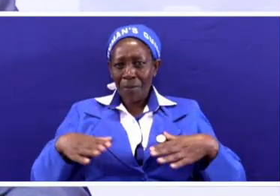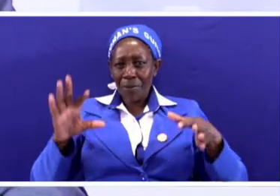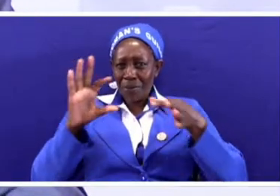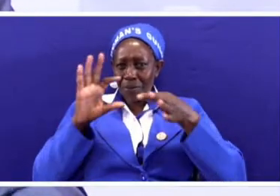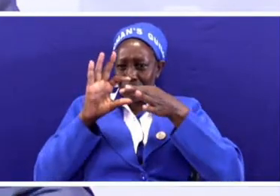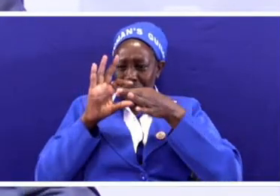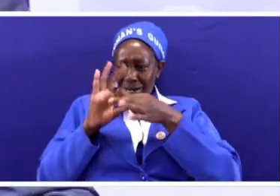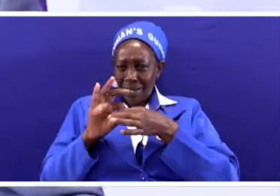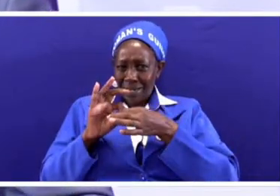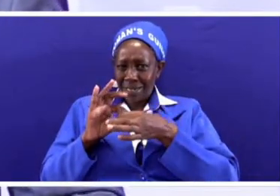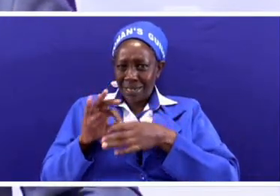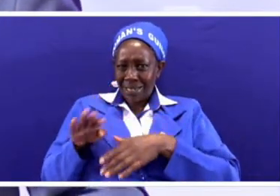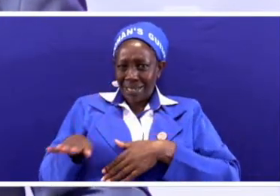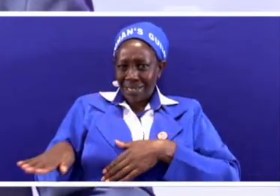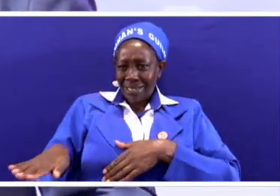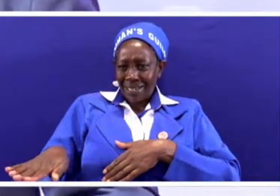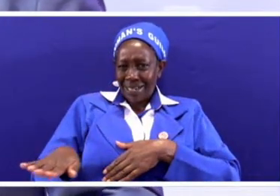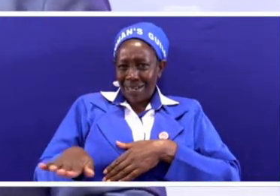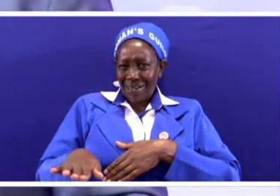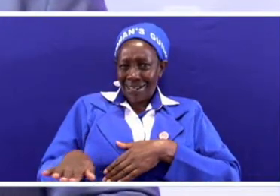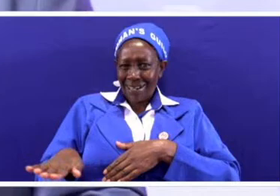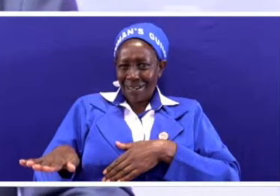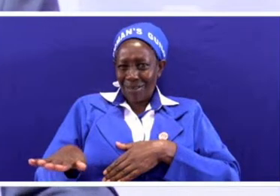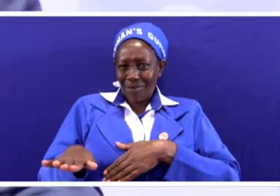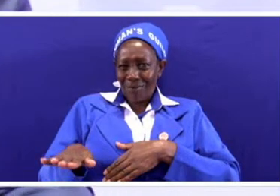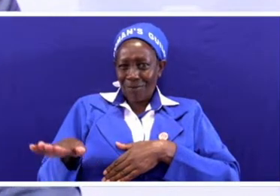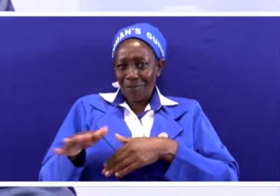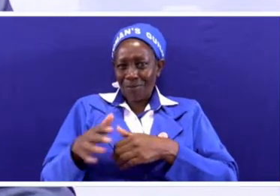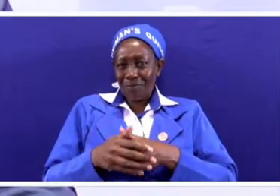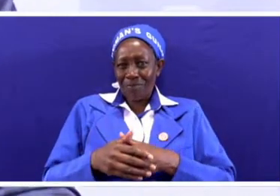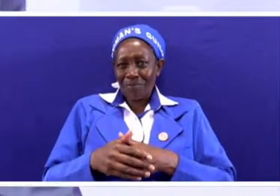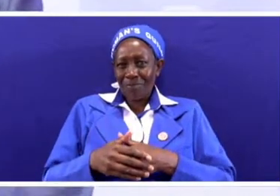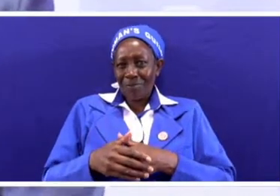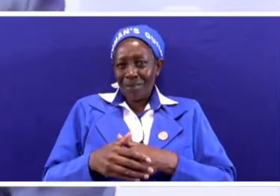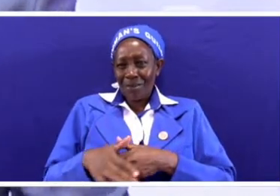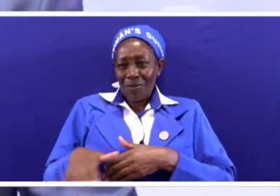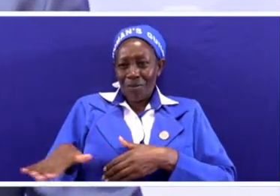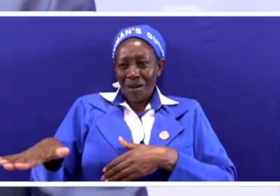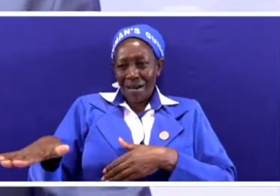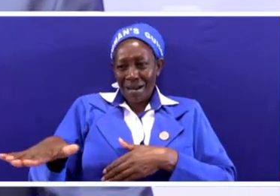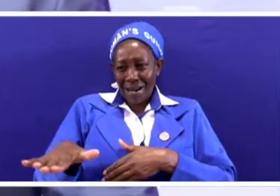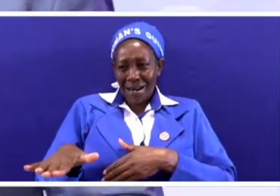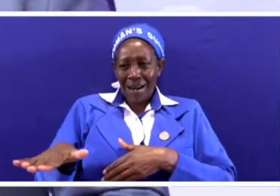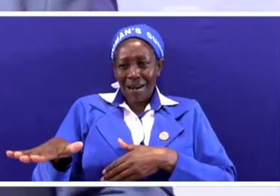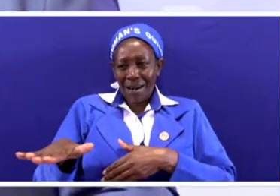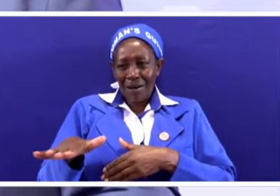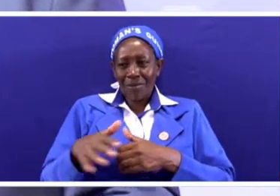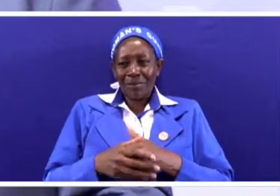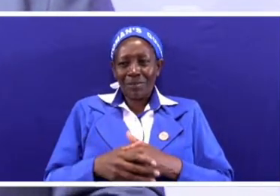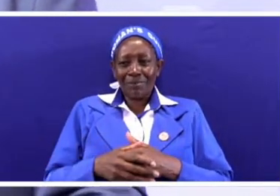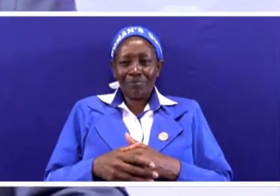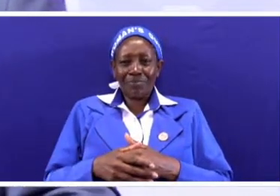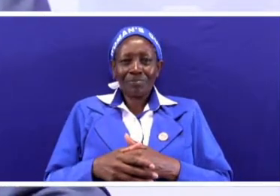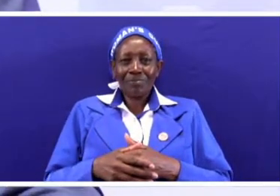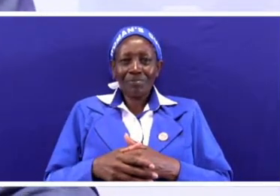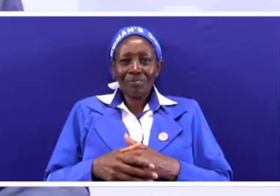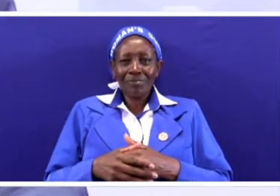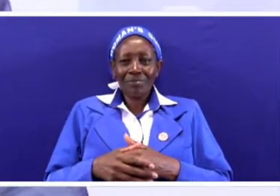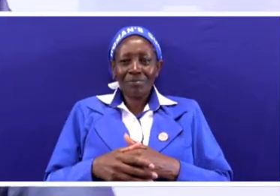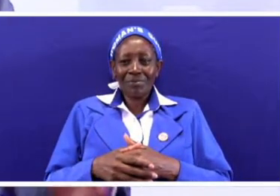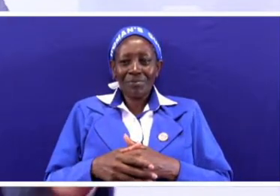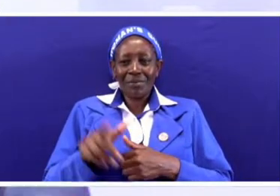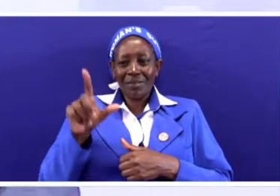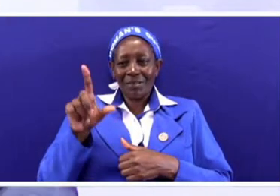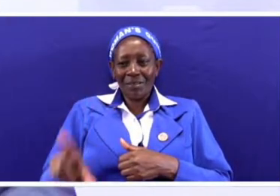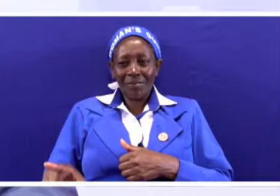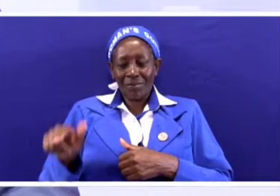level. There's a new party in town, Kwa Ground. What is it called? Kwa Ground. So sometimes you